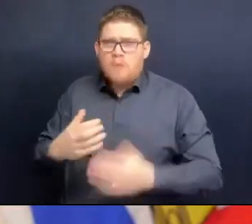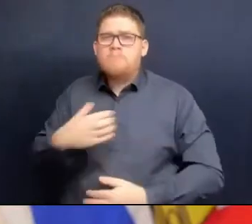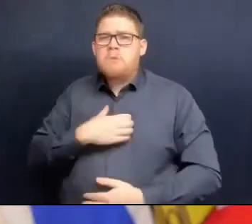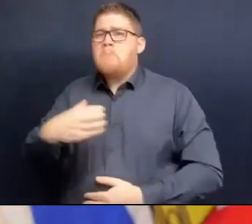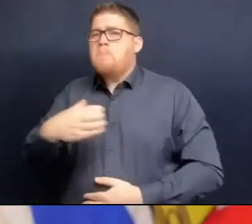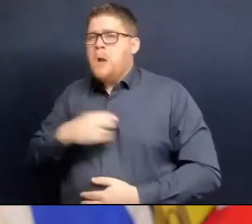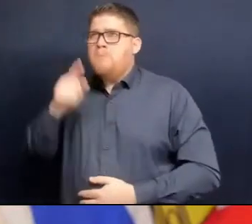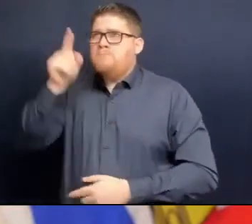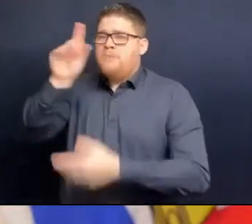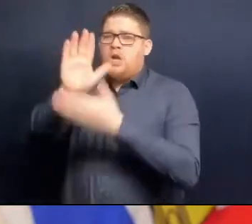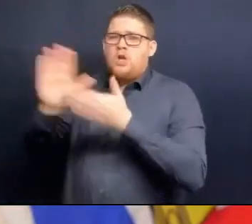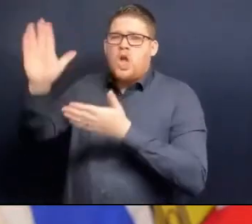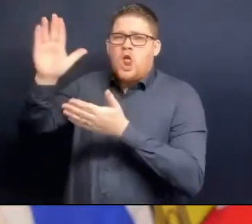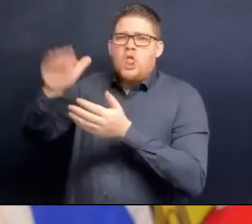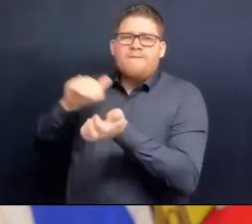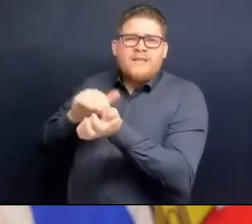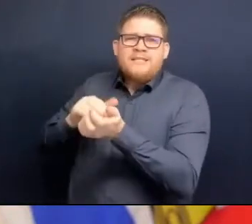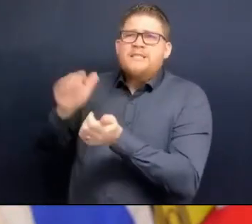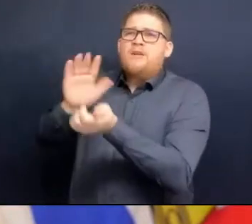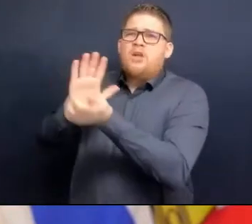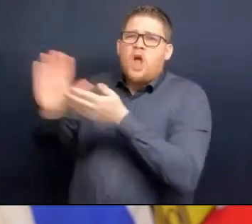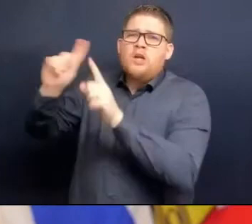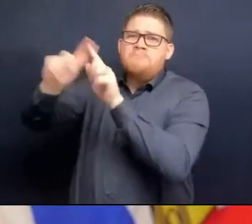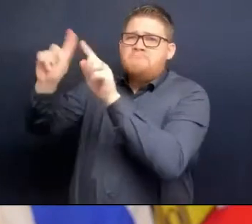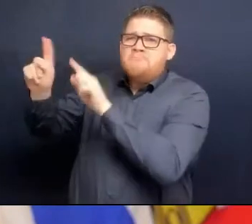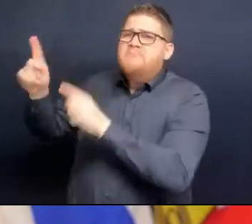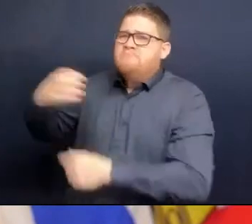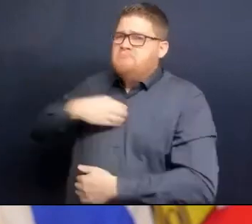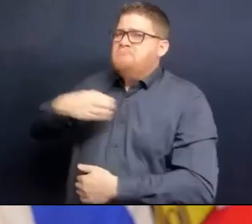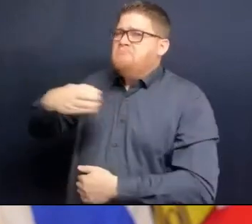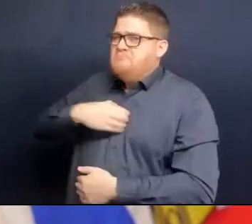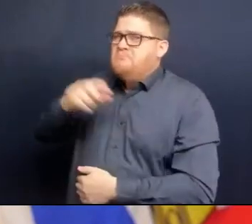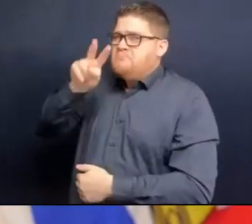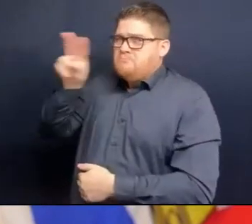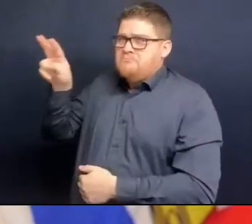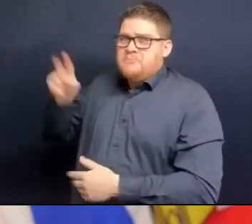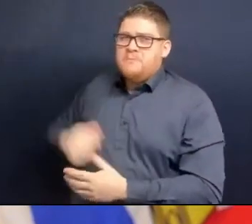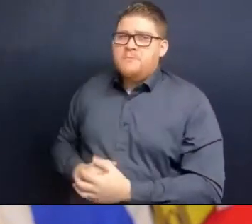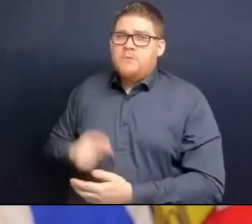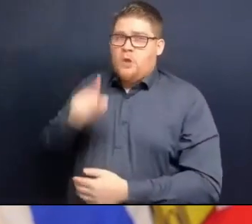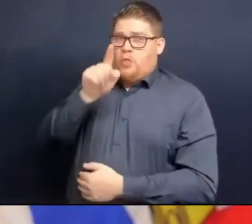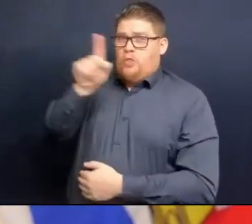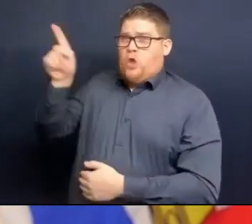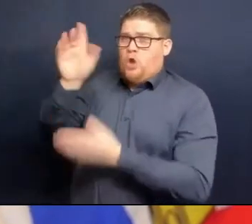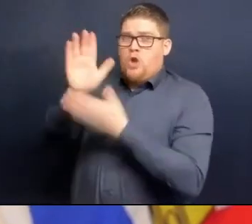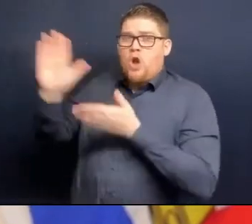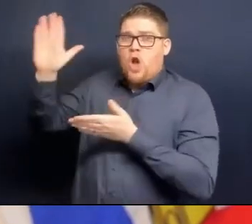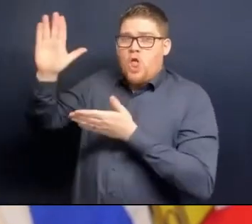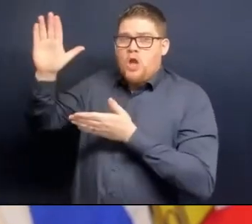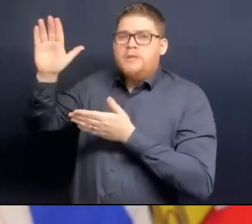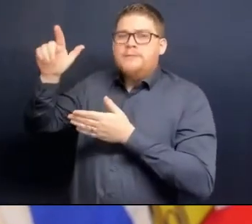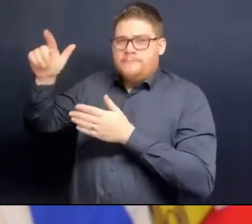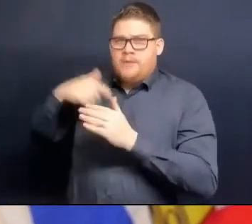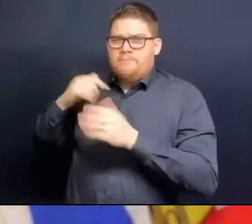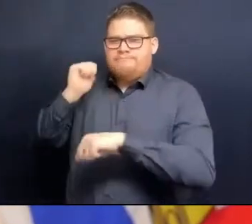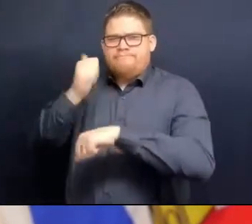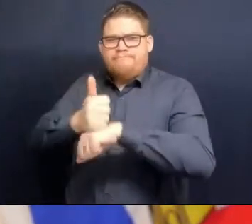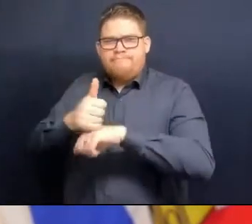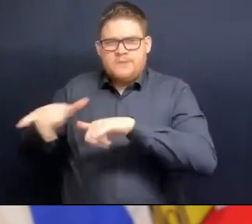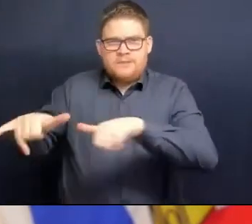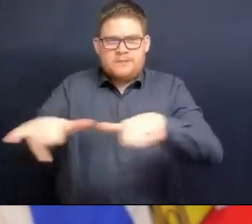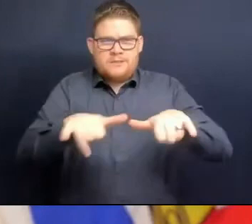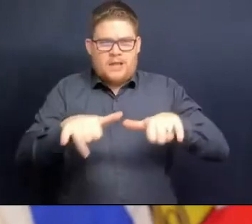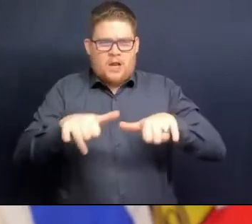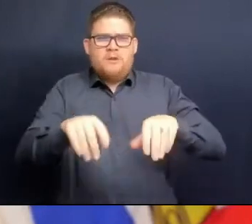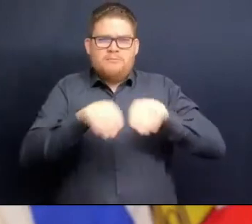that to the college about the professional practice. The college has put out standards, and I